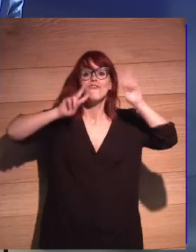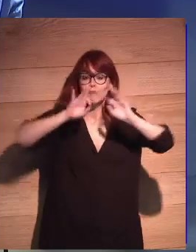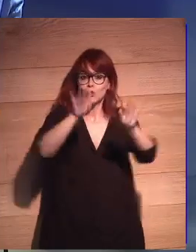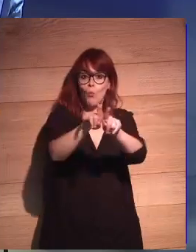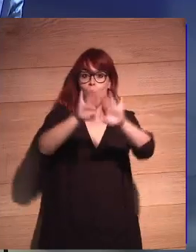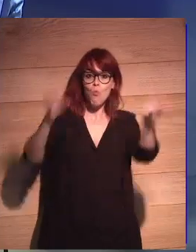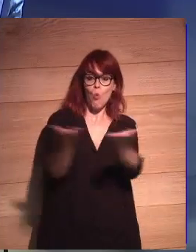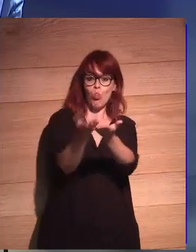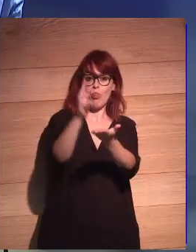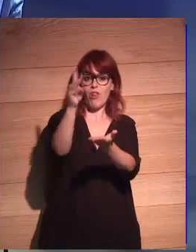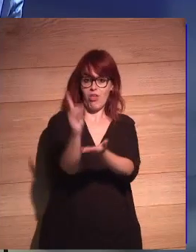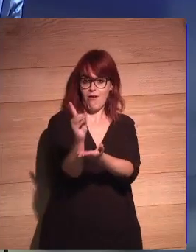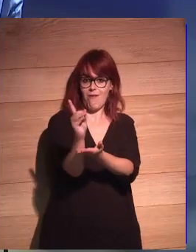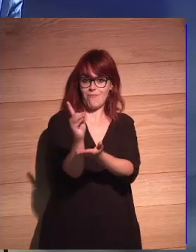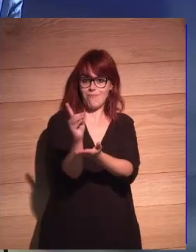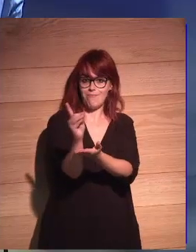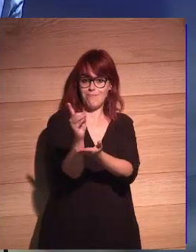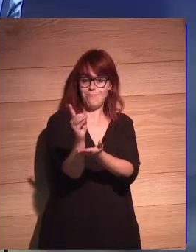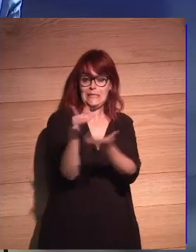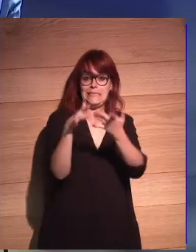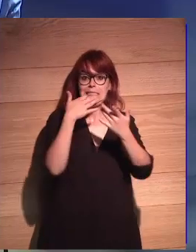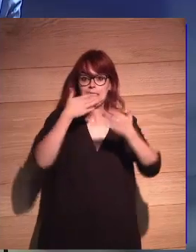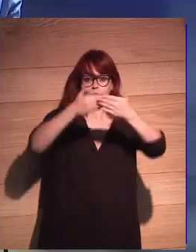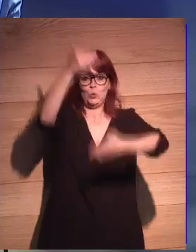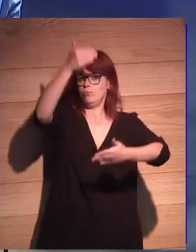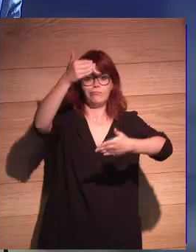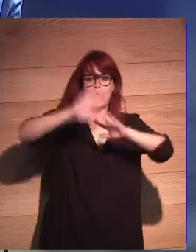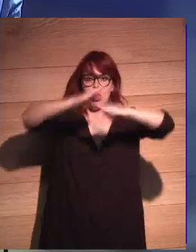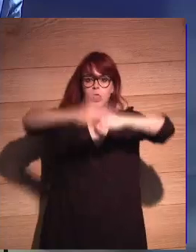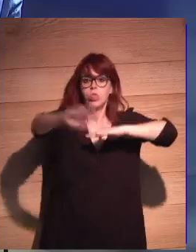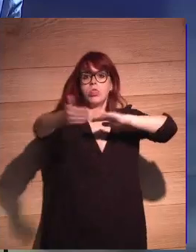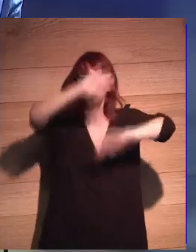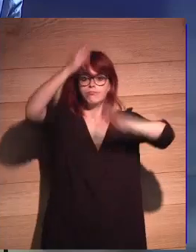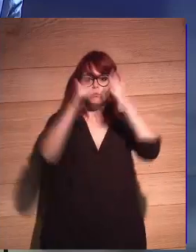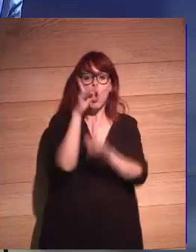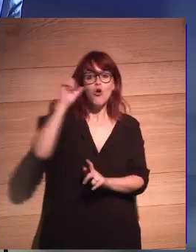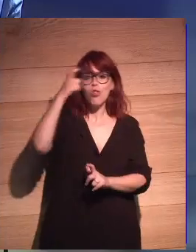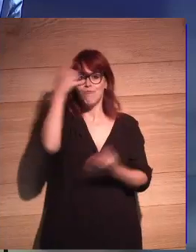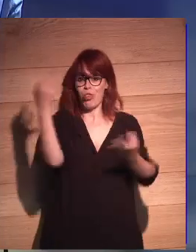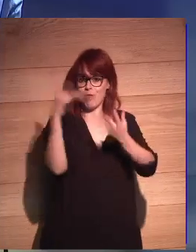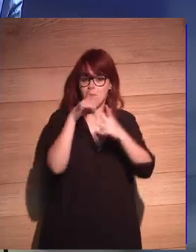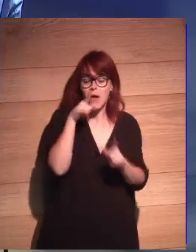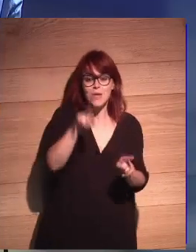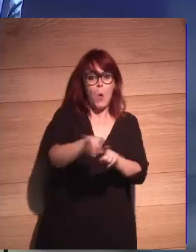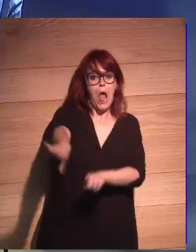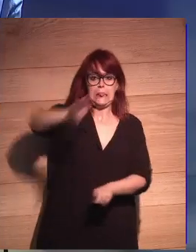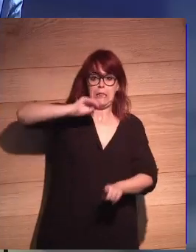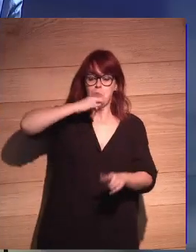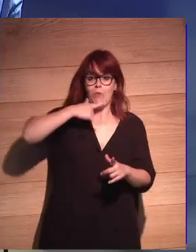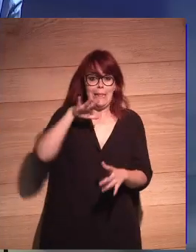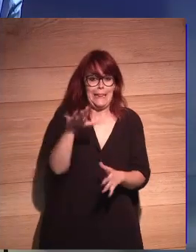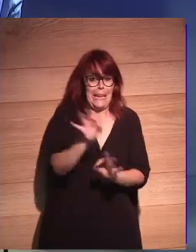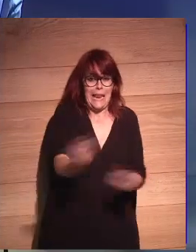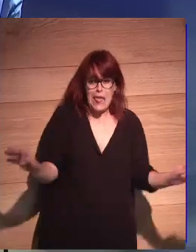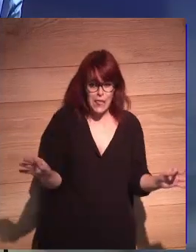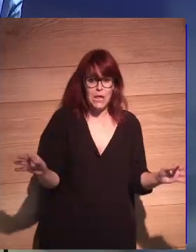3D, we need to think as we see. The world that's around us is 3D. If I do not think 3D and I have these concepts, I won't